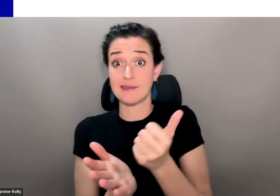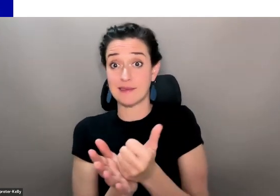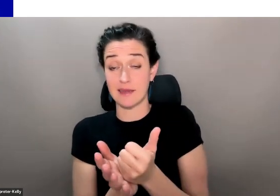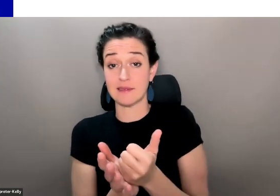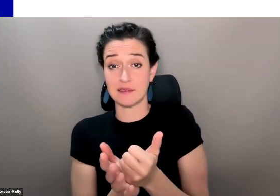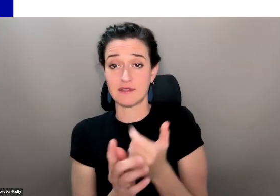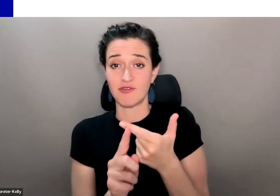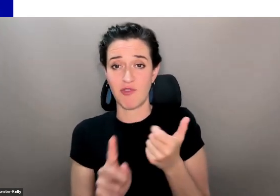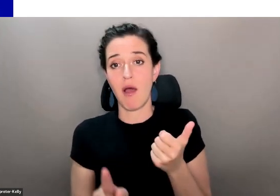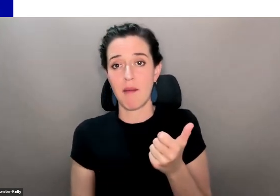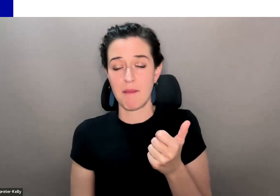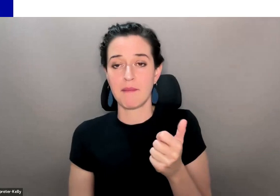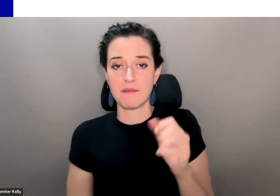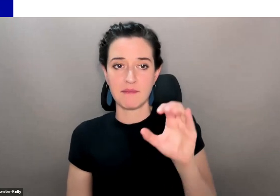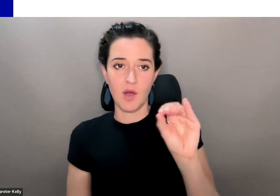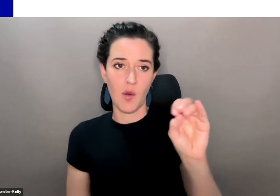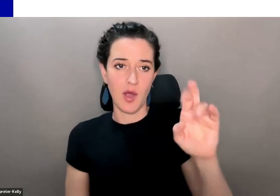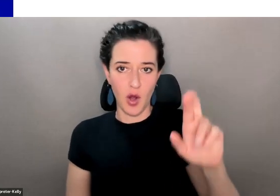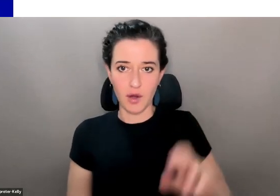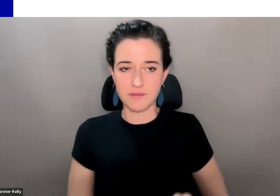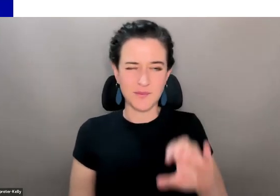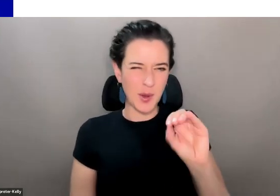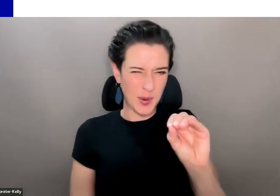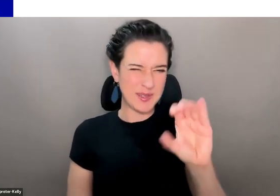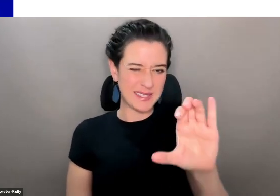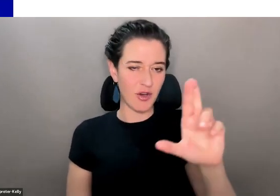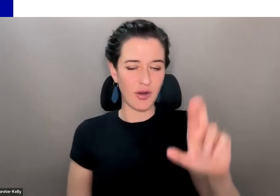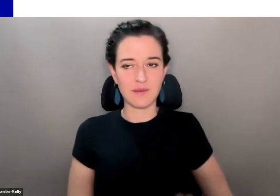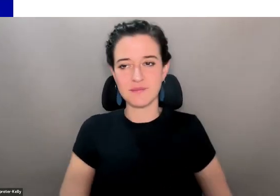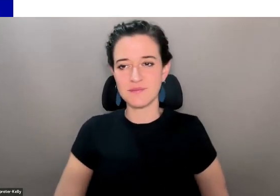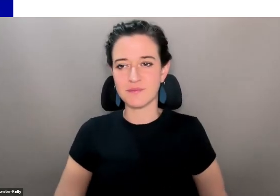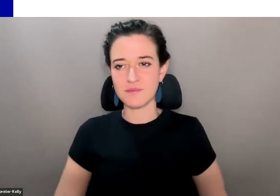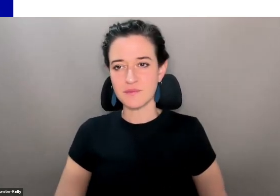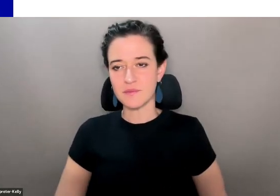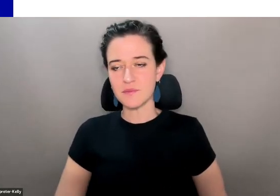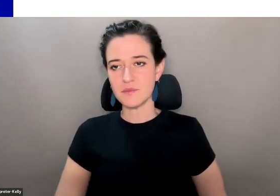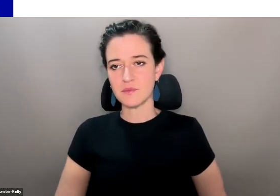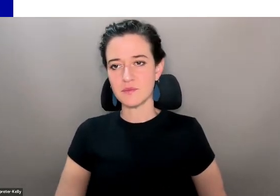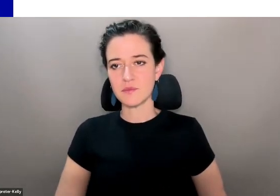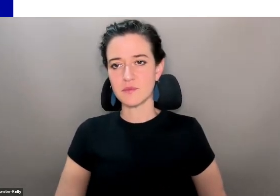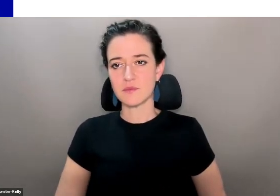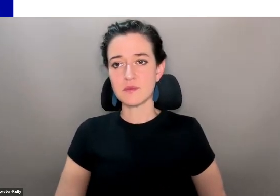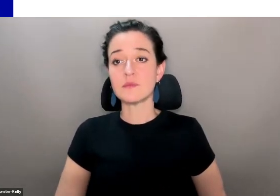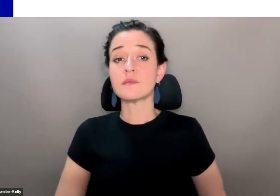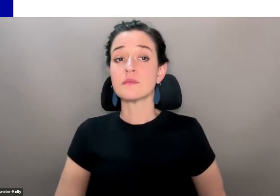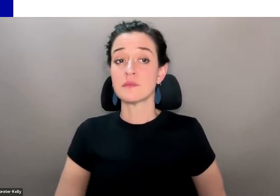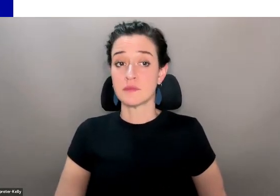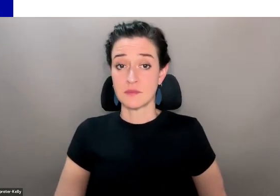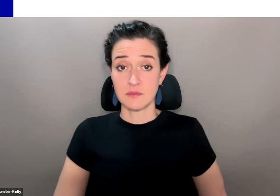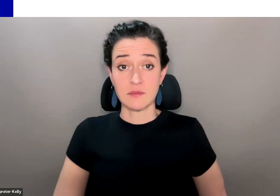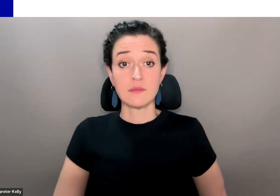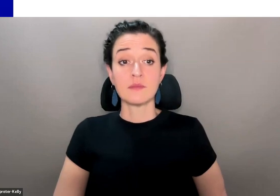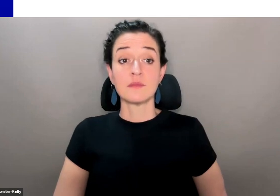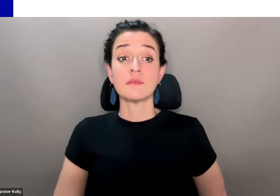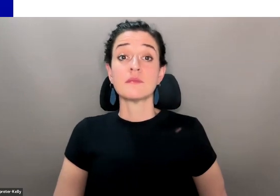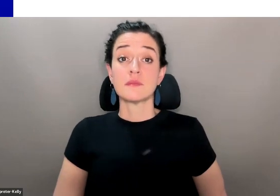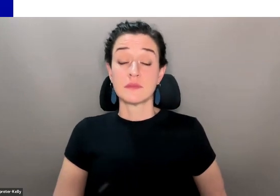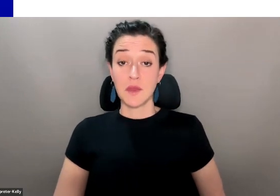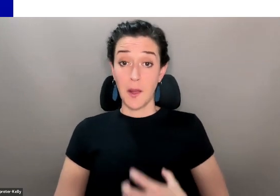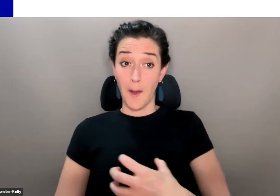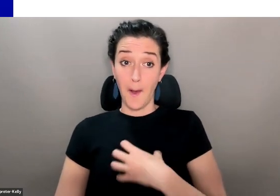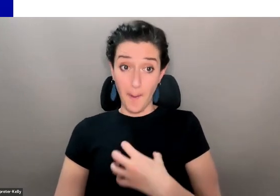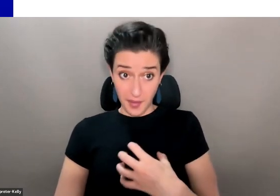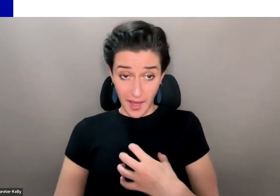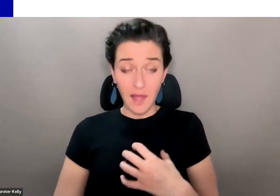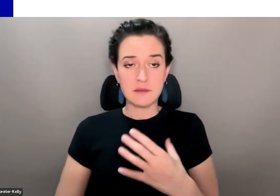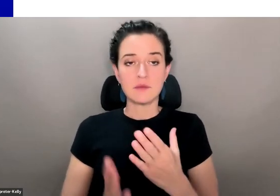enforcement mechanisms remain the same. You can submit a complaint through our OCR complaint